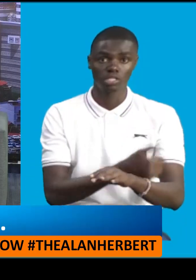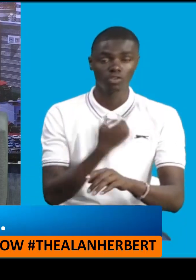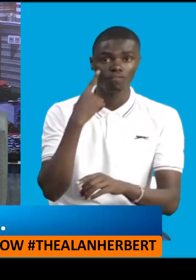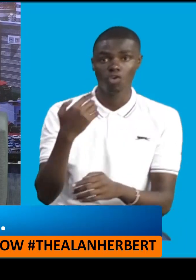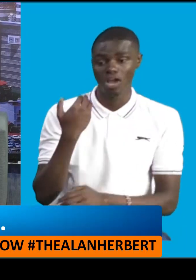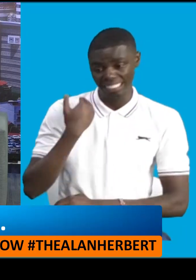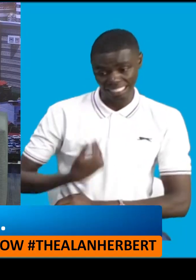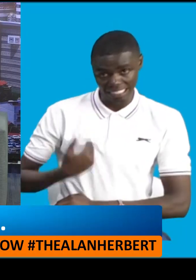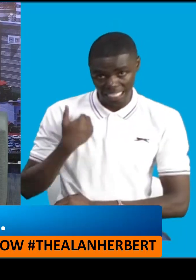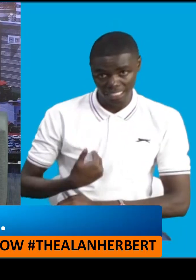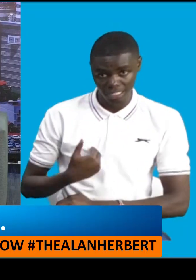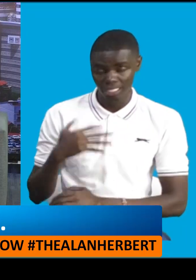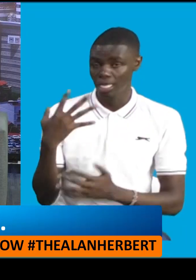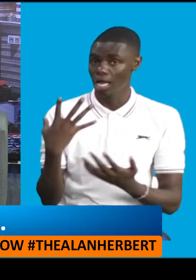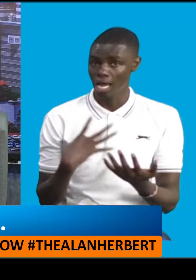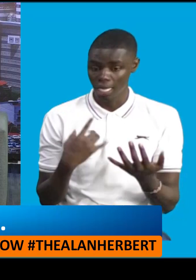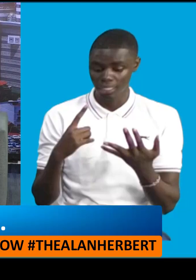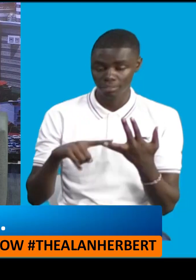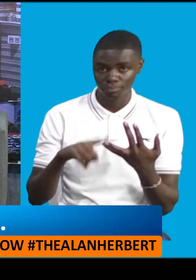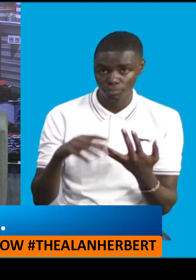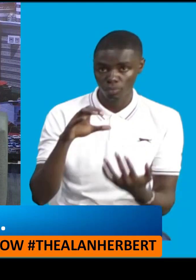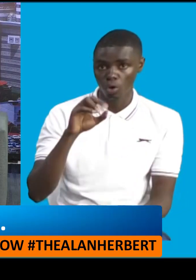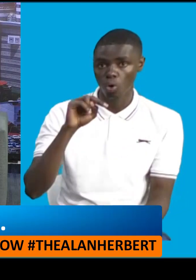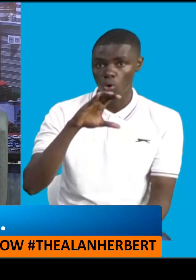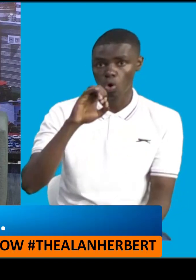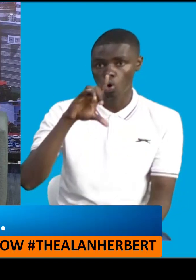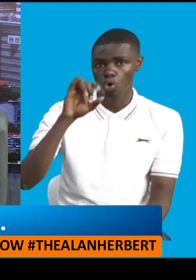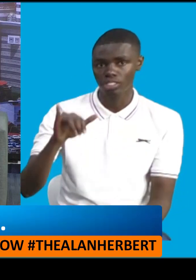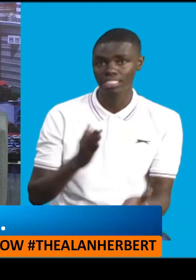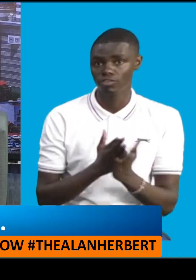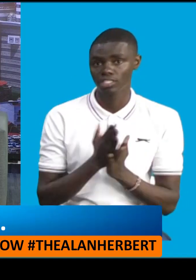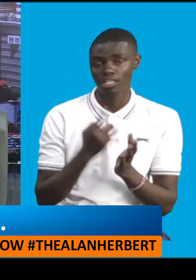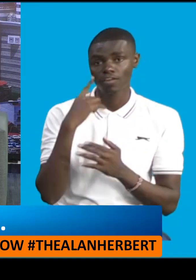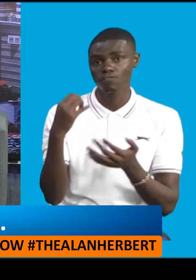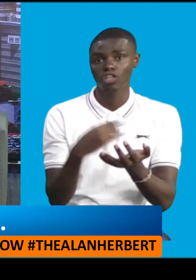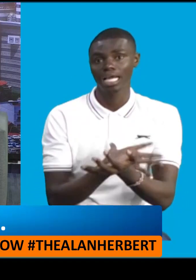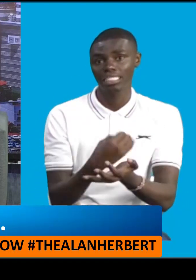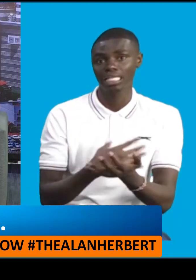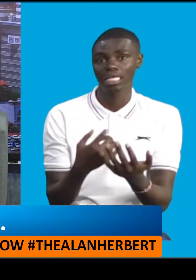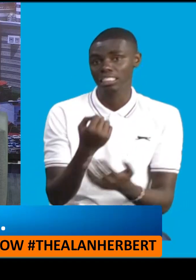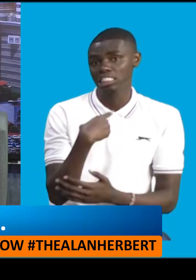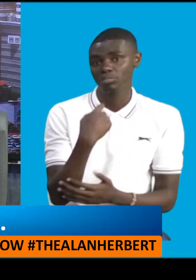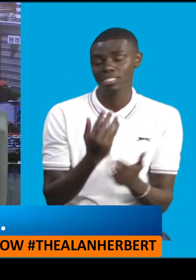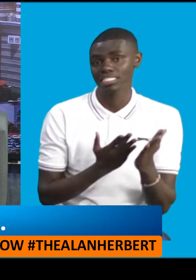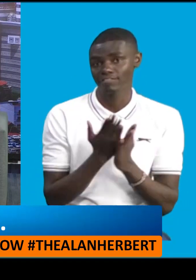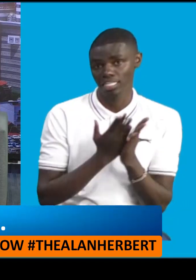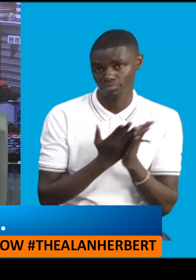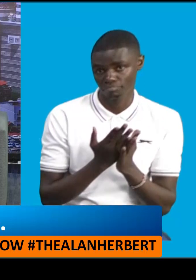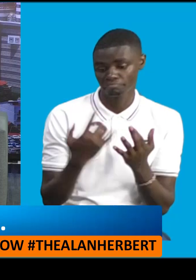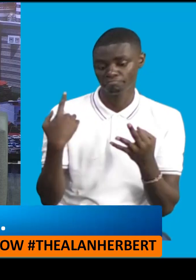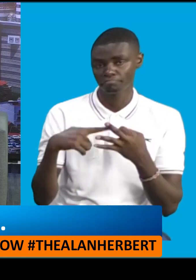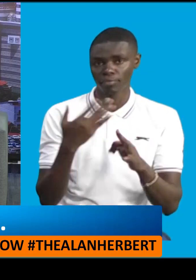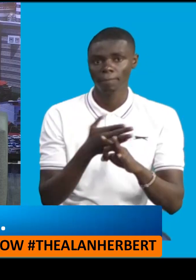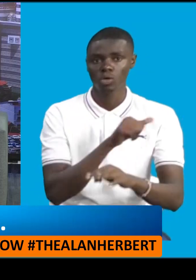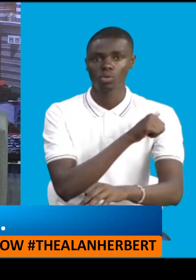surgery. You shall require pre-authorization for oncology services, which we are saying is for cancer treatment services. You